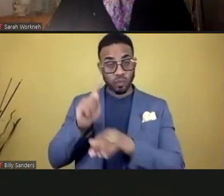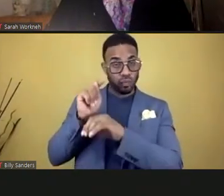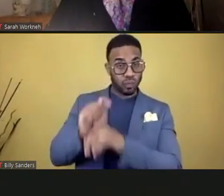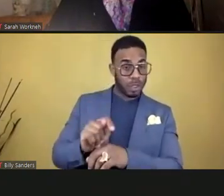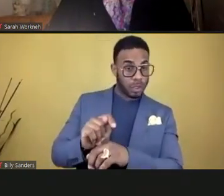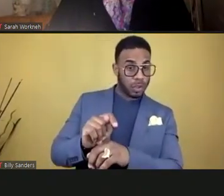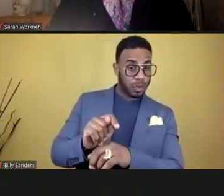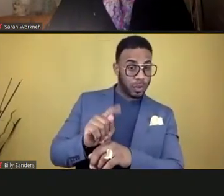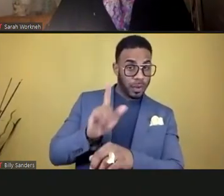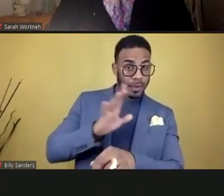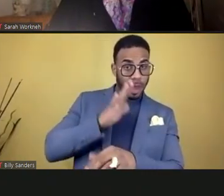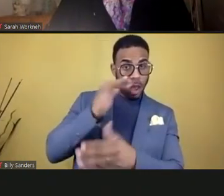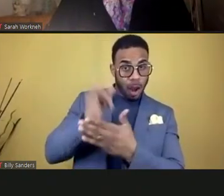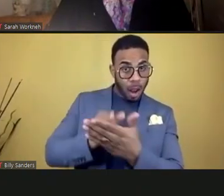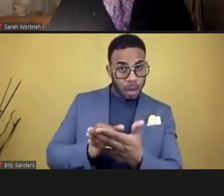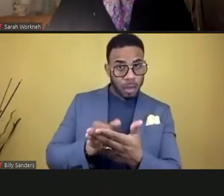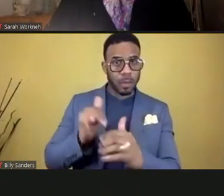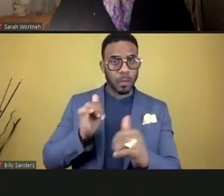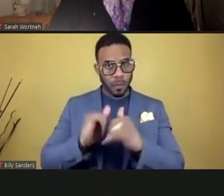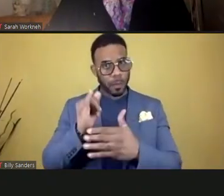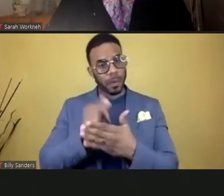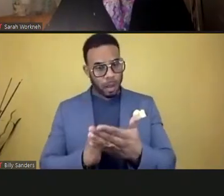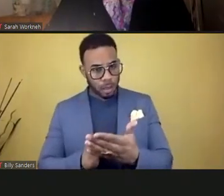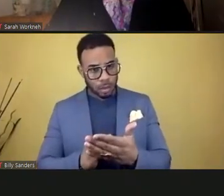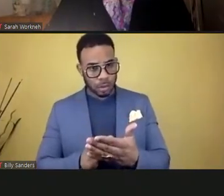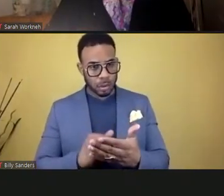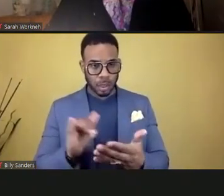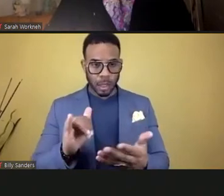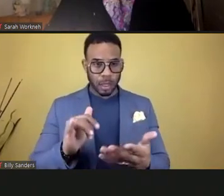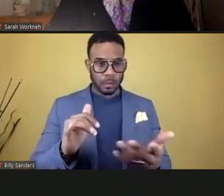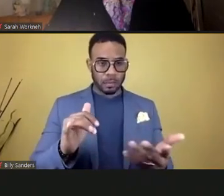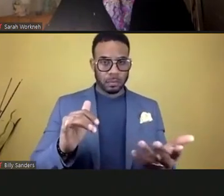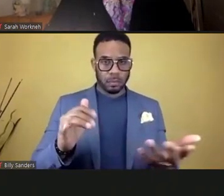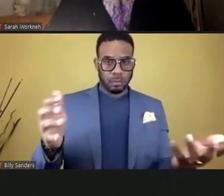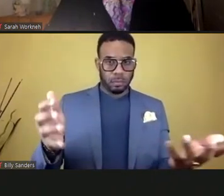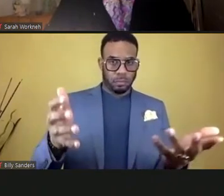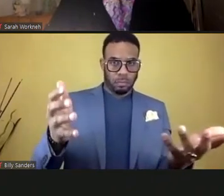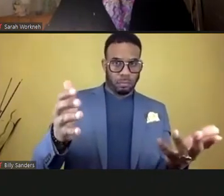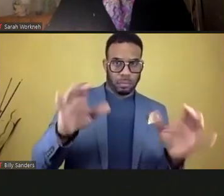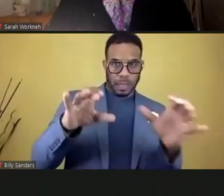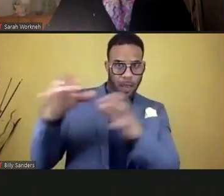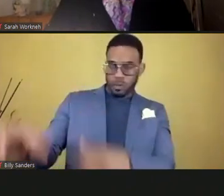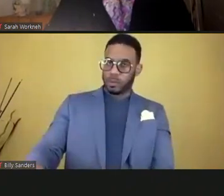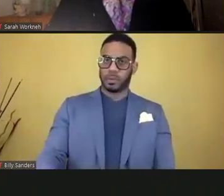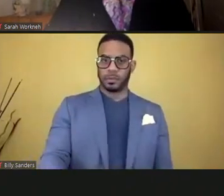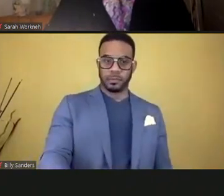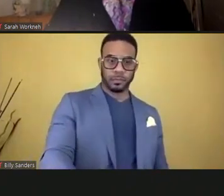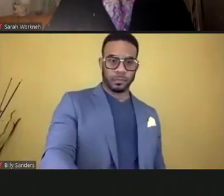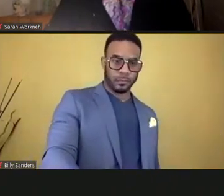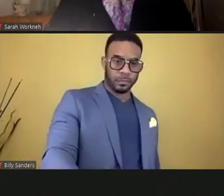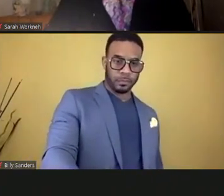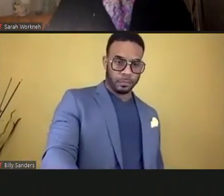traditional fine arts, performing arts, like categories.